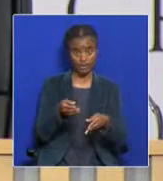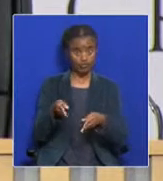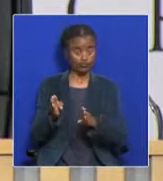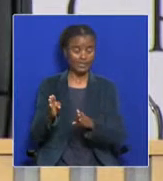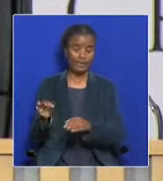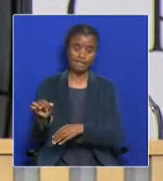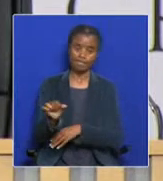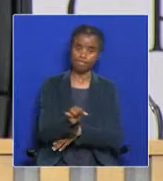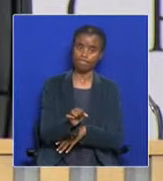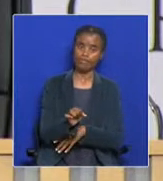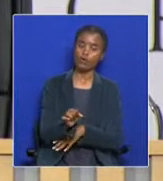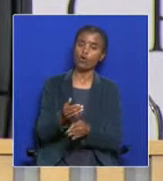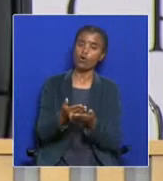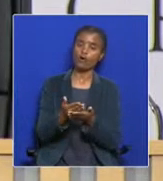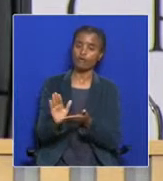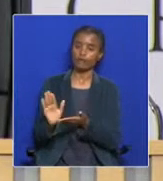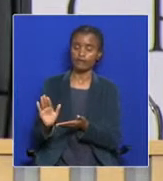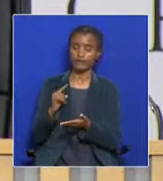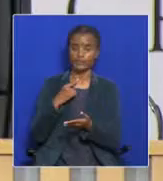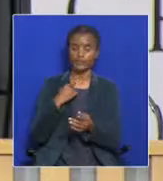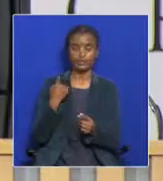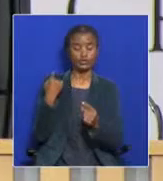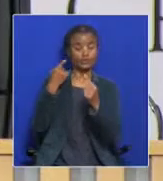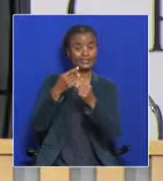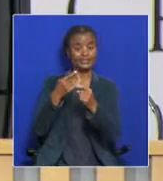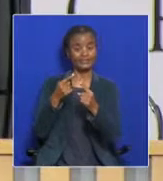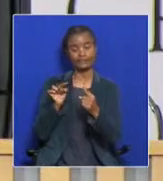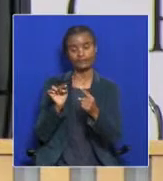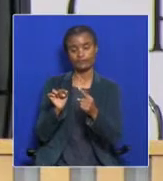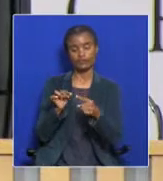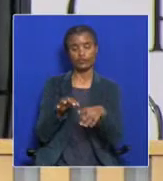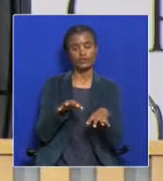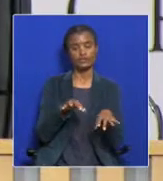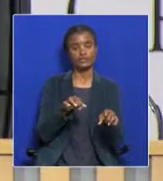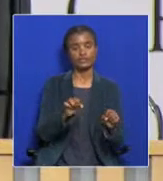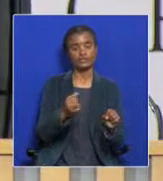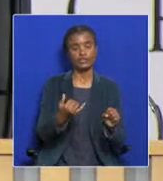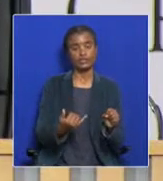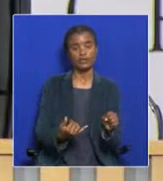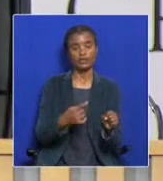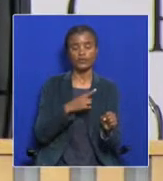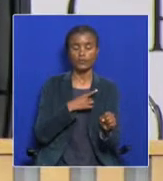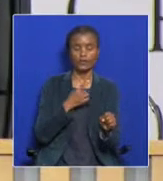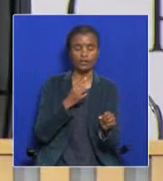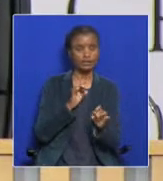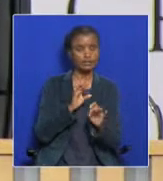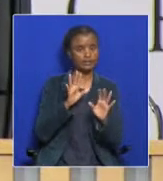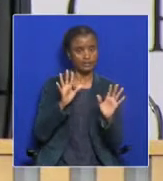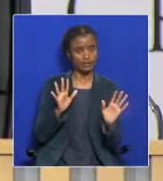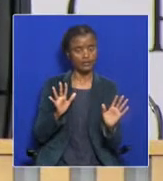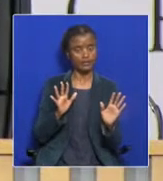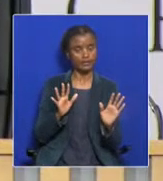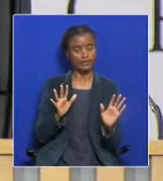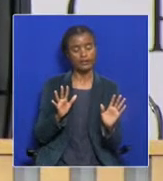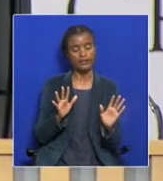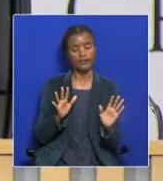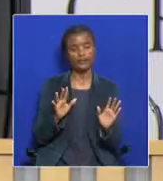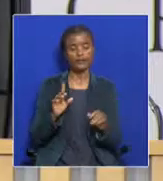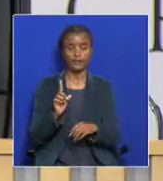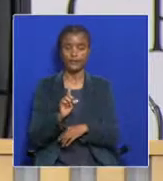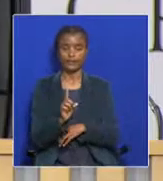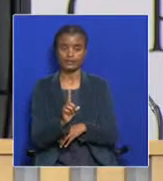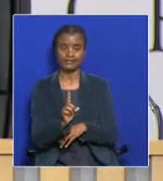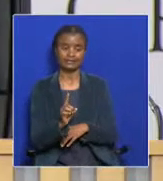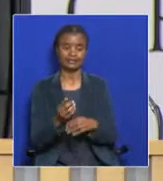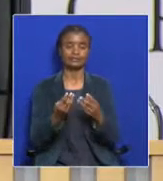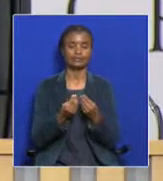the objective of these seizures are, because we can clearly see that, and it's not something that the public wants to